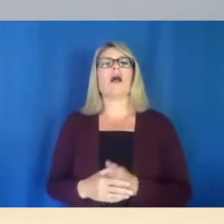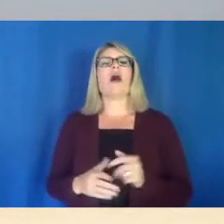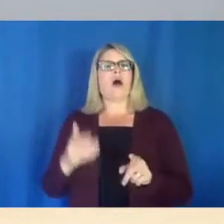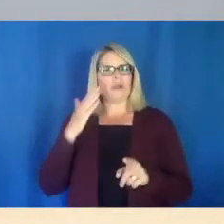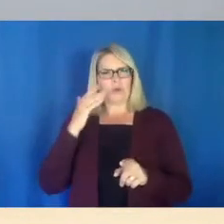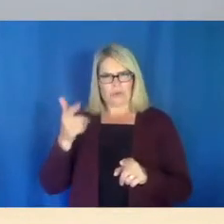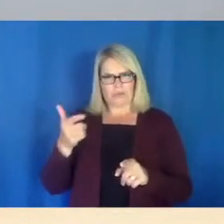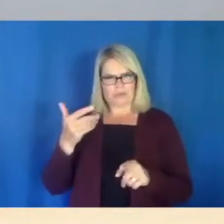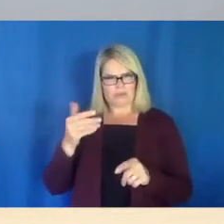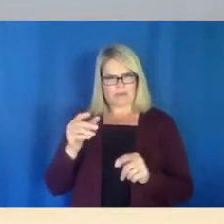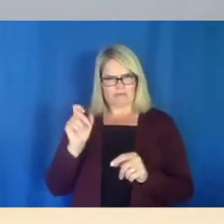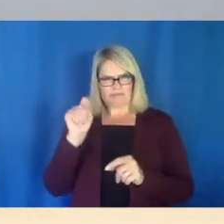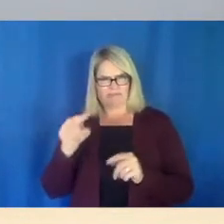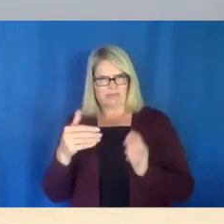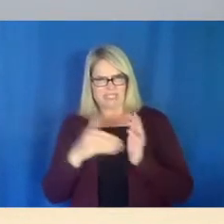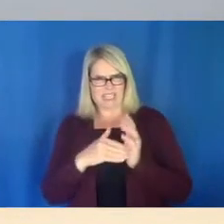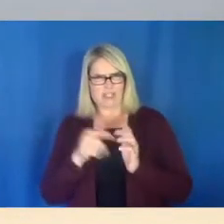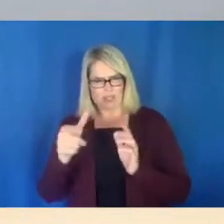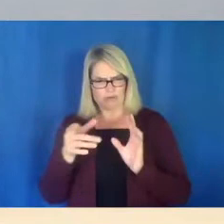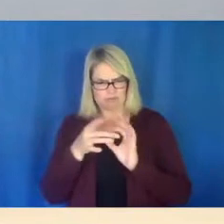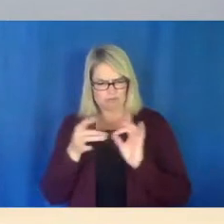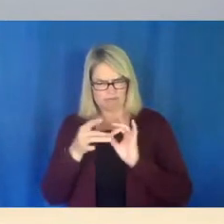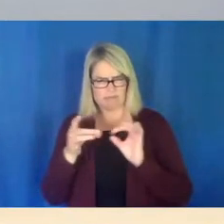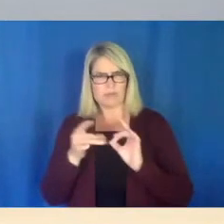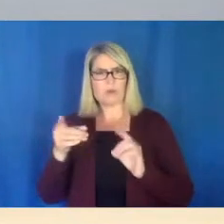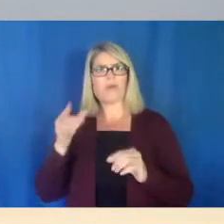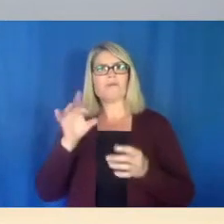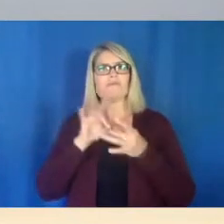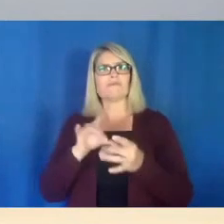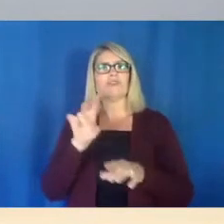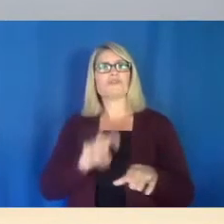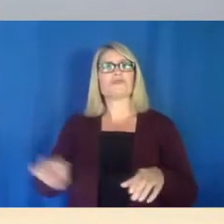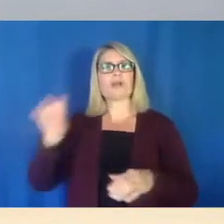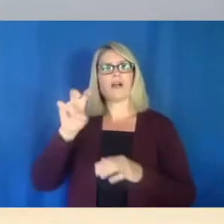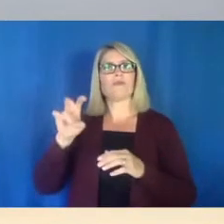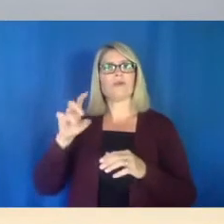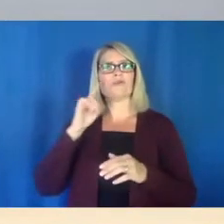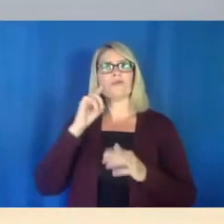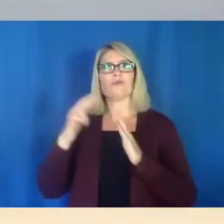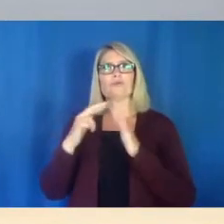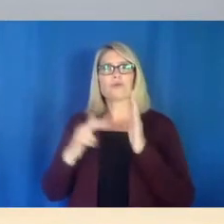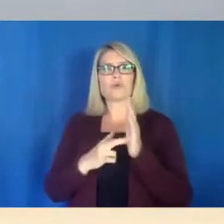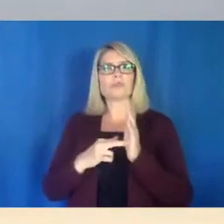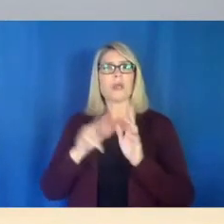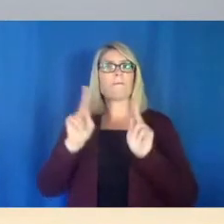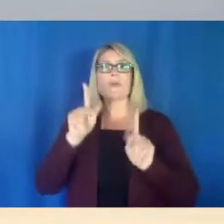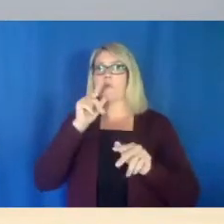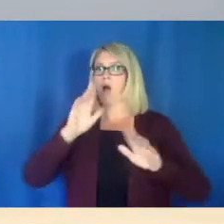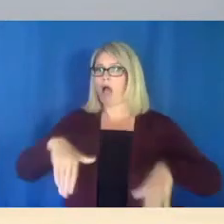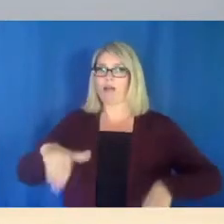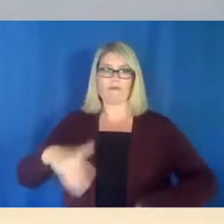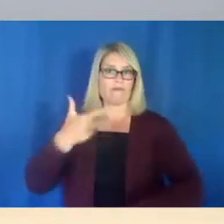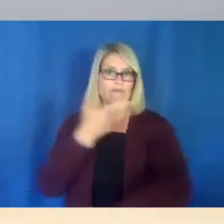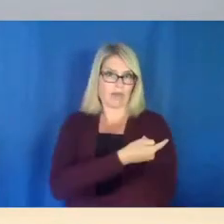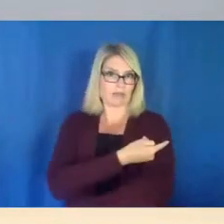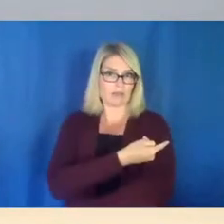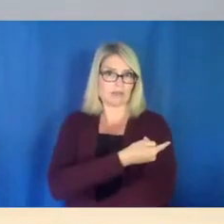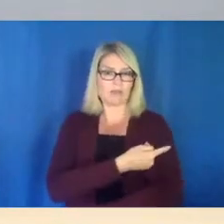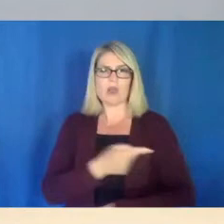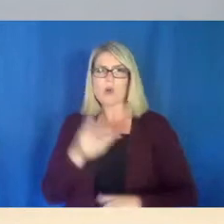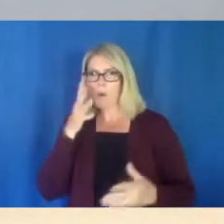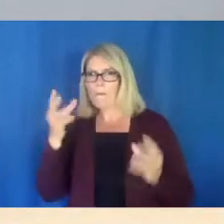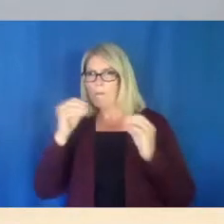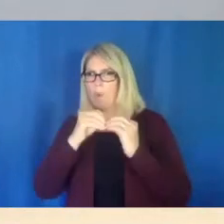you're at least in the process of coming up with travel rules, guidance for unvaccinated people. Is there any more you can say about that